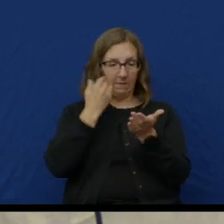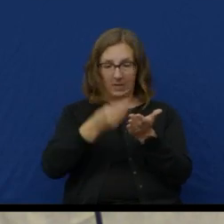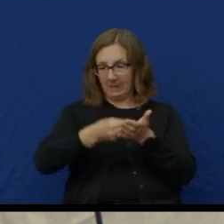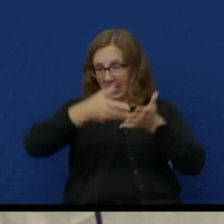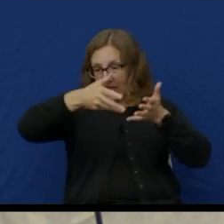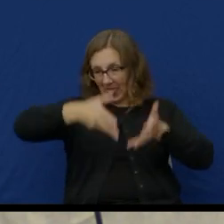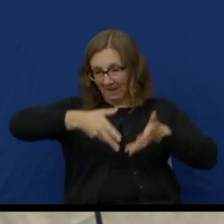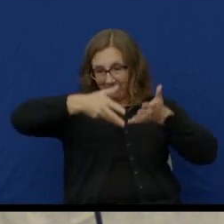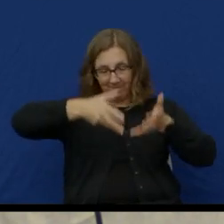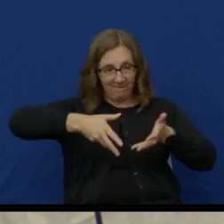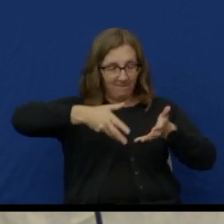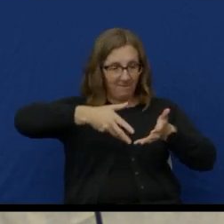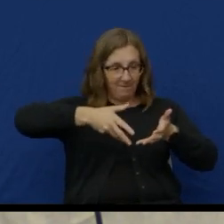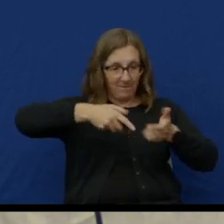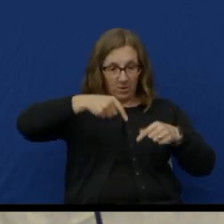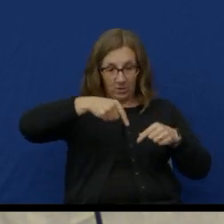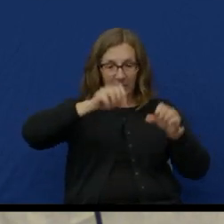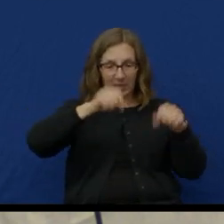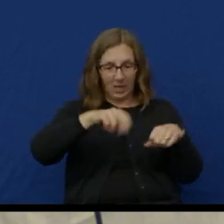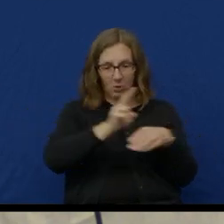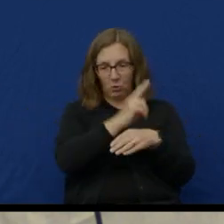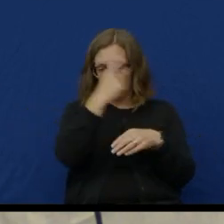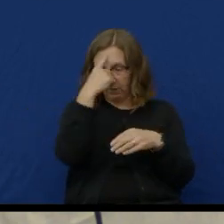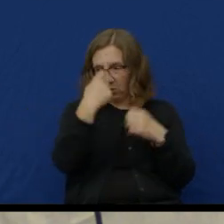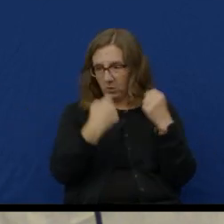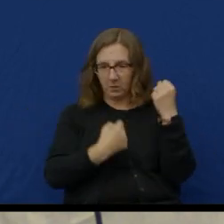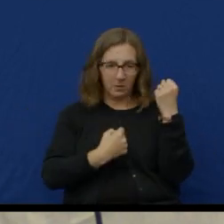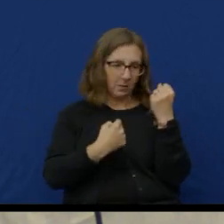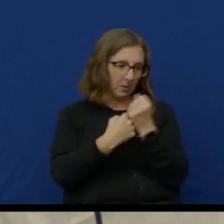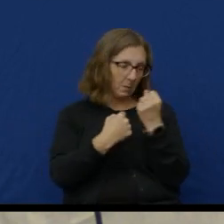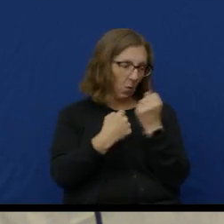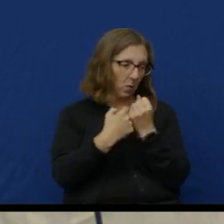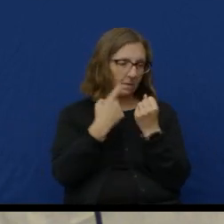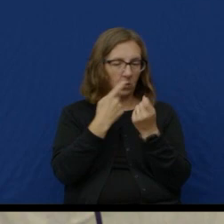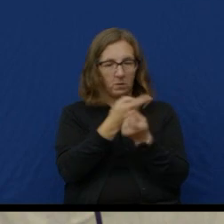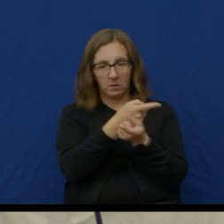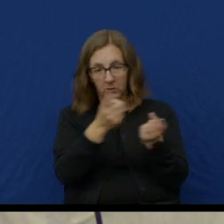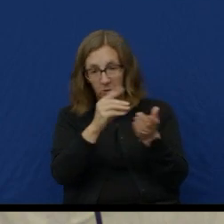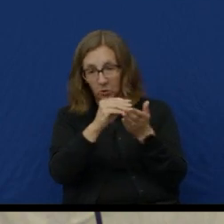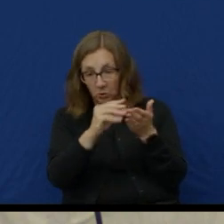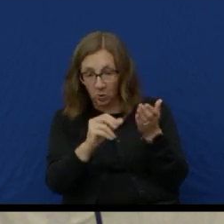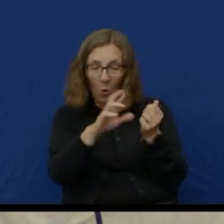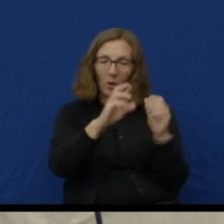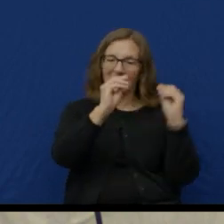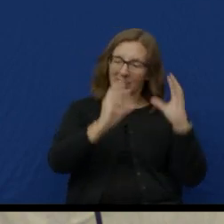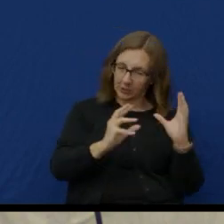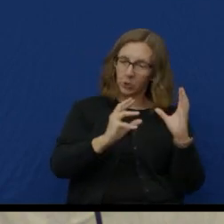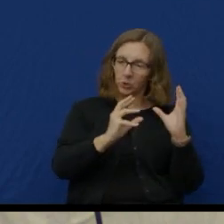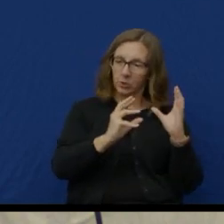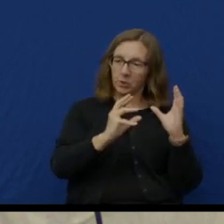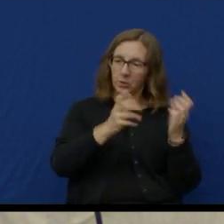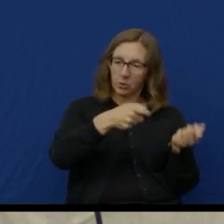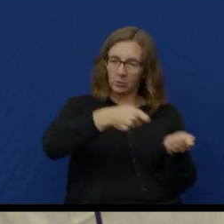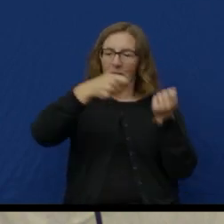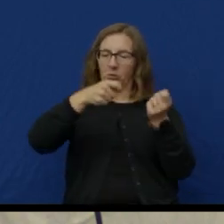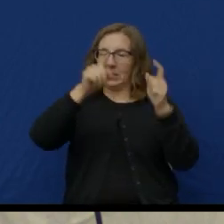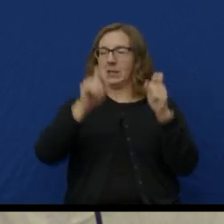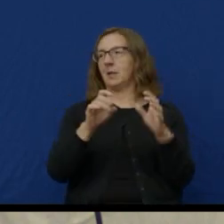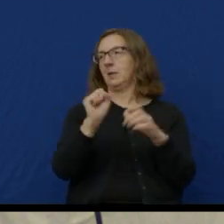money after paying for the test, they could use it to provide supports to both students and teachers with the goal of increasing those test